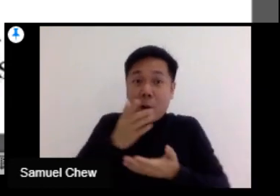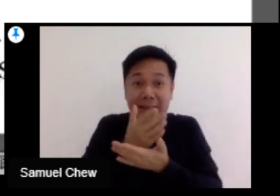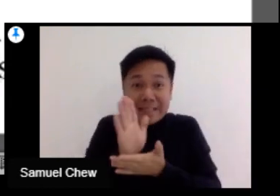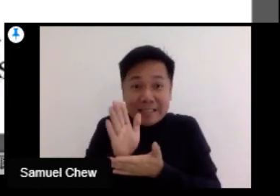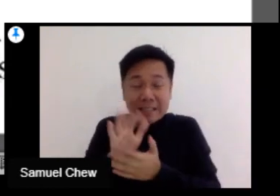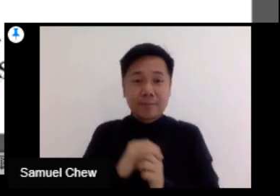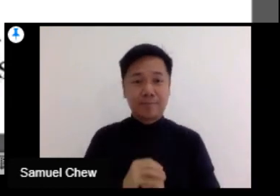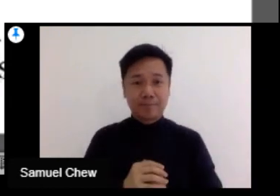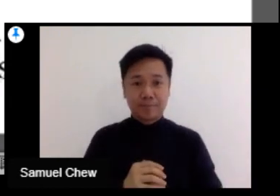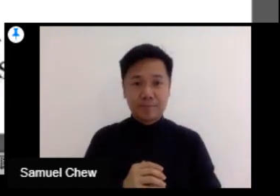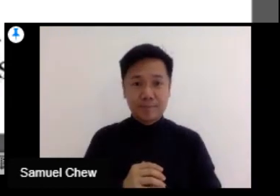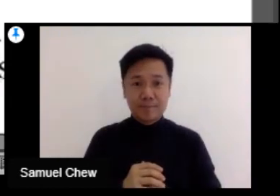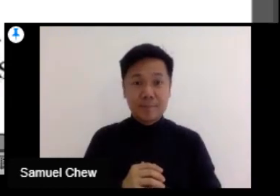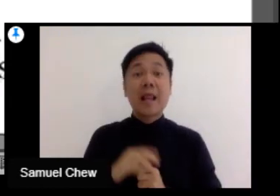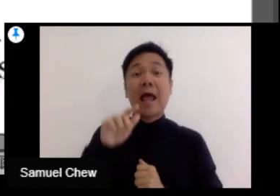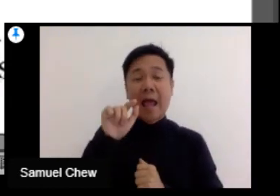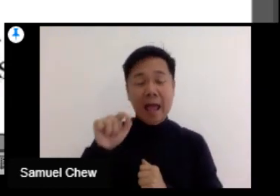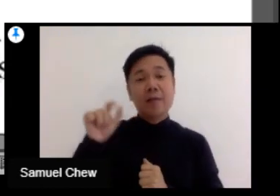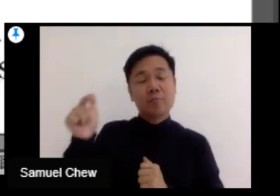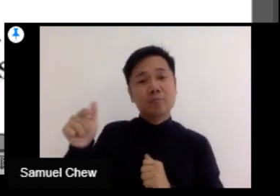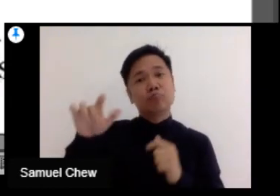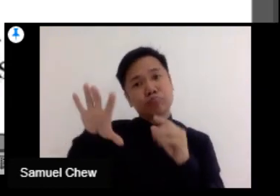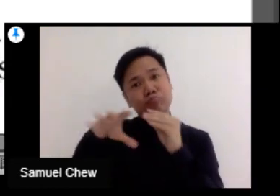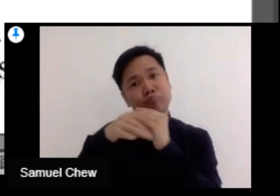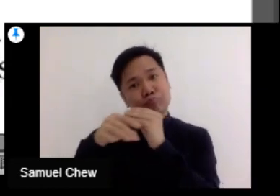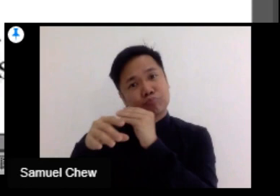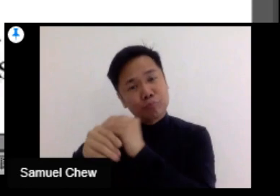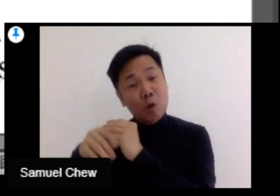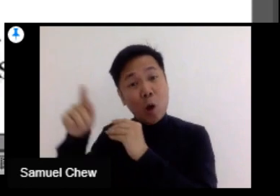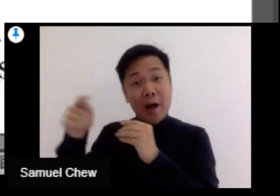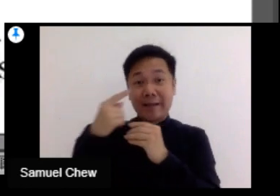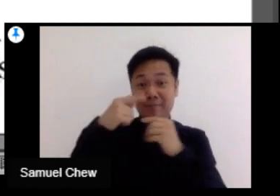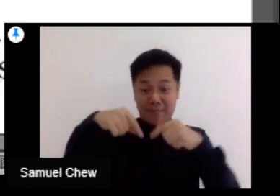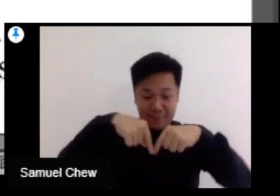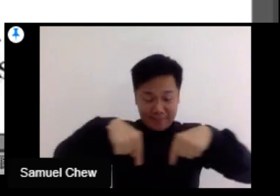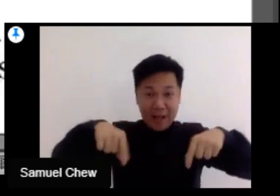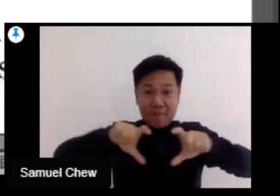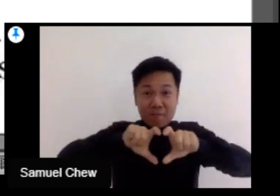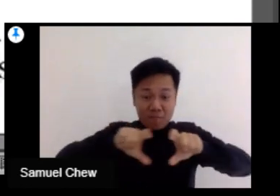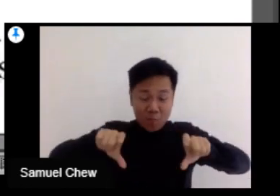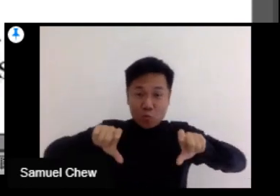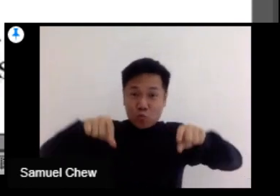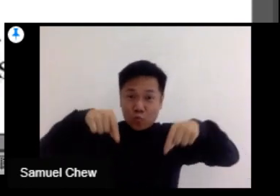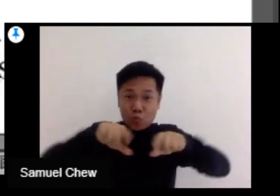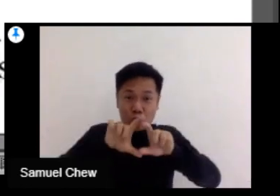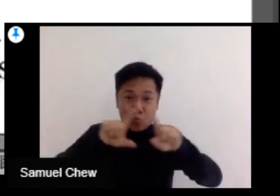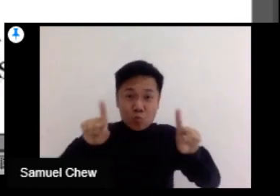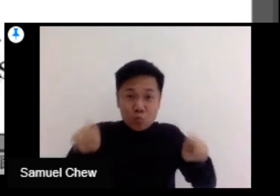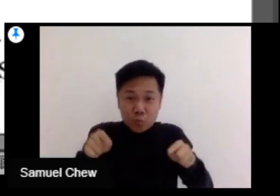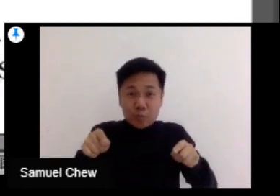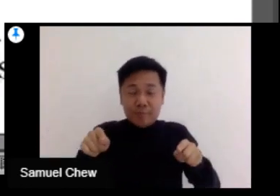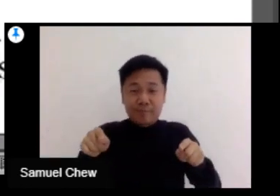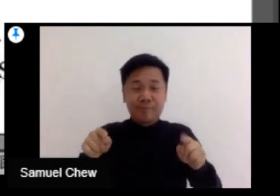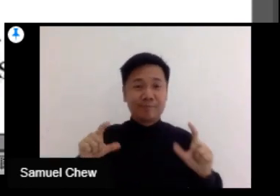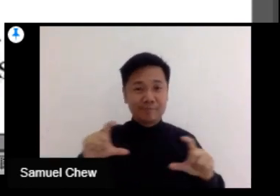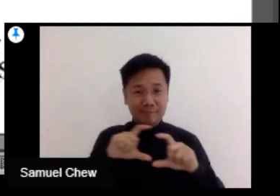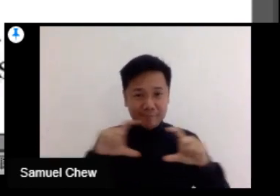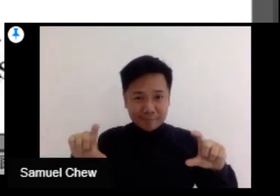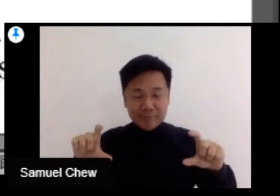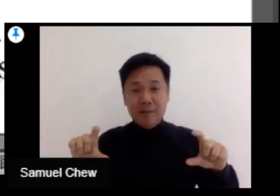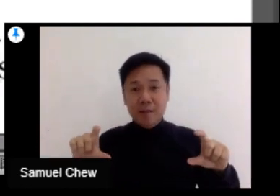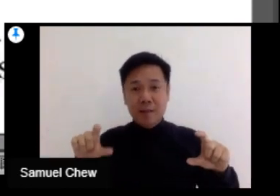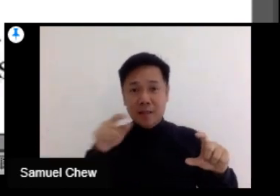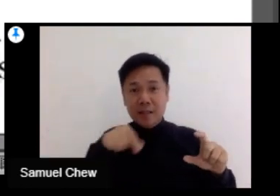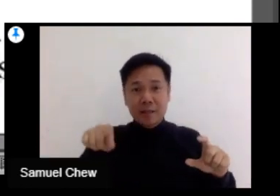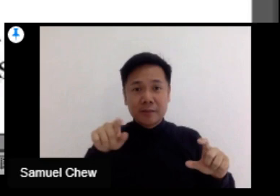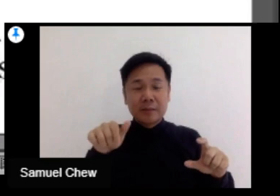at the number and mentioned on the footnote that with accordance